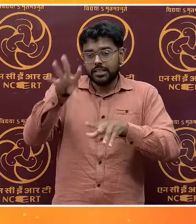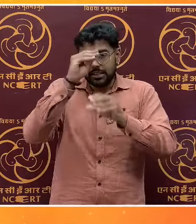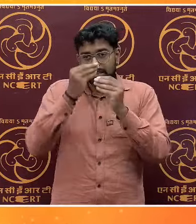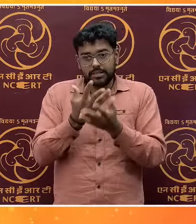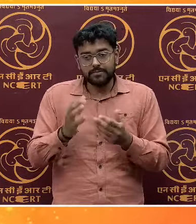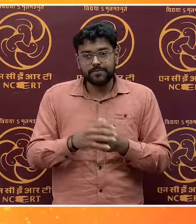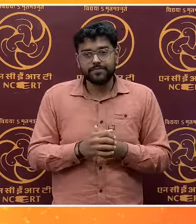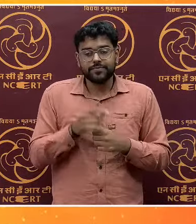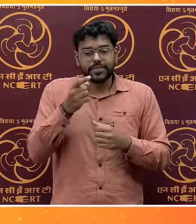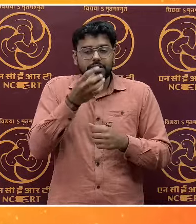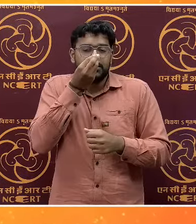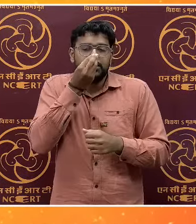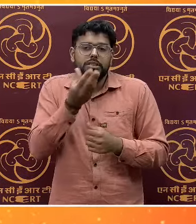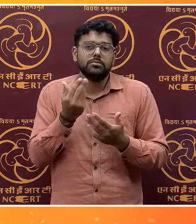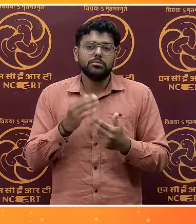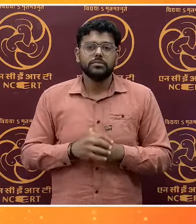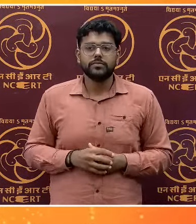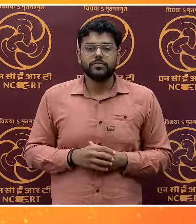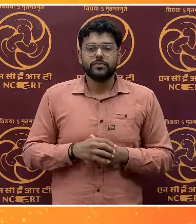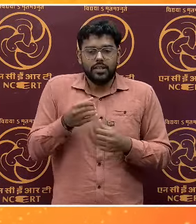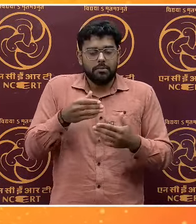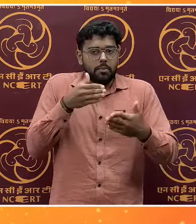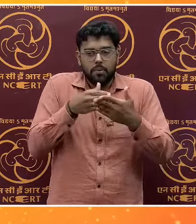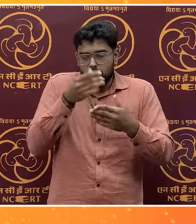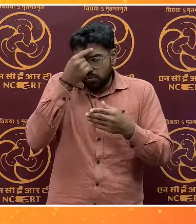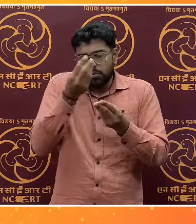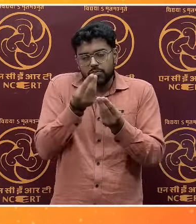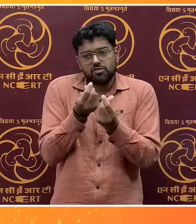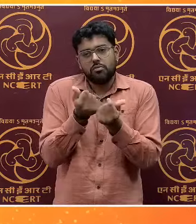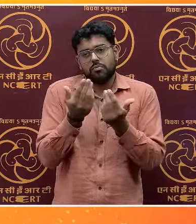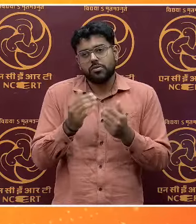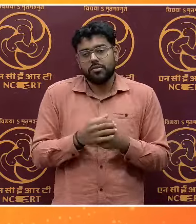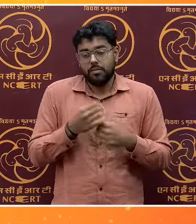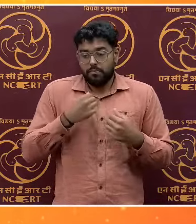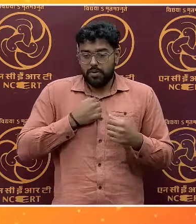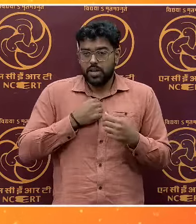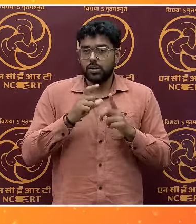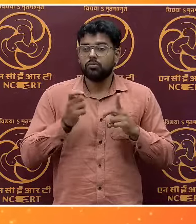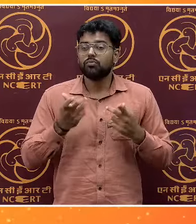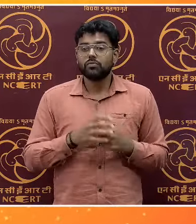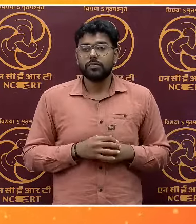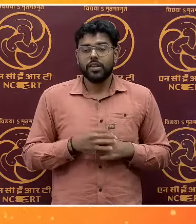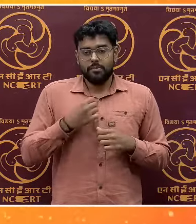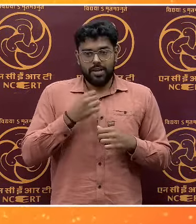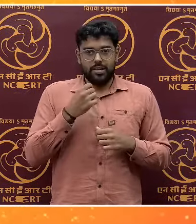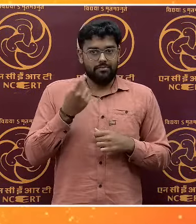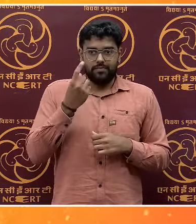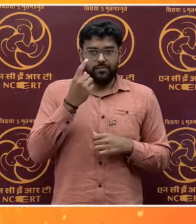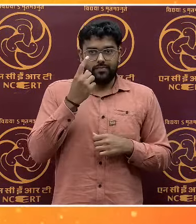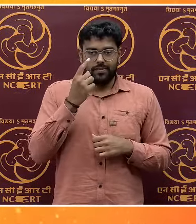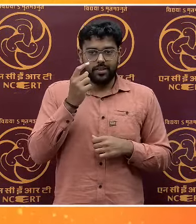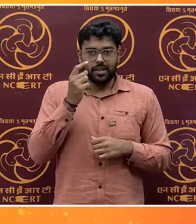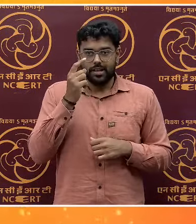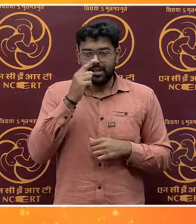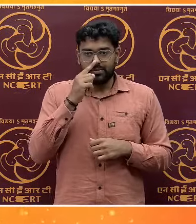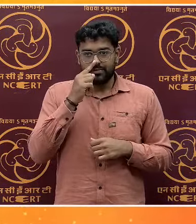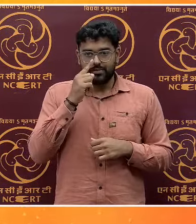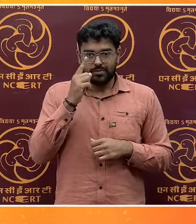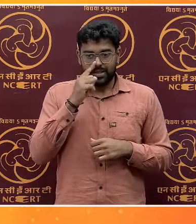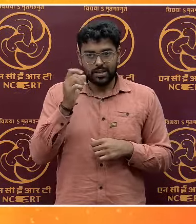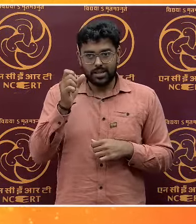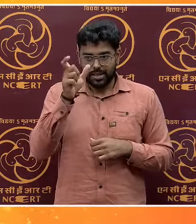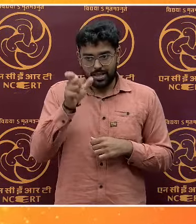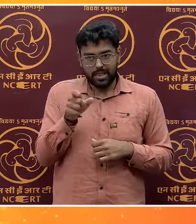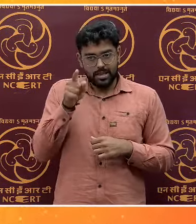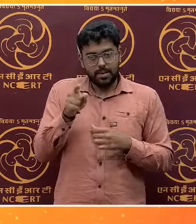them, and there is no hurdle then. Yes. So what I did to create a lady is I Hmm. just took a prompt. Hmm.